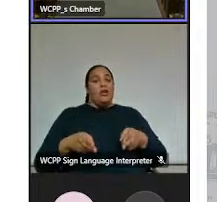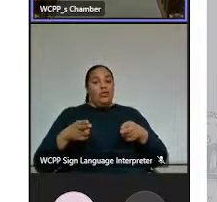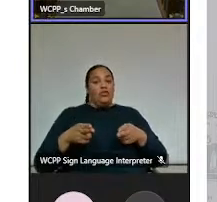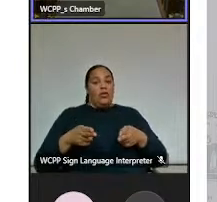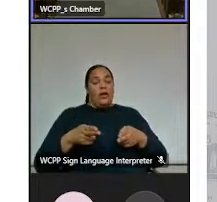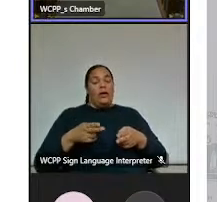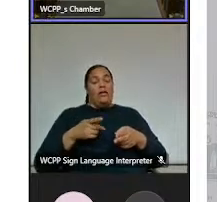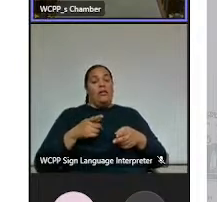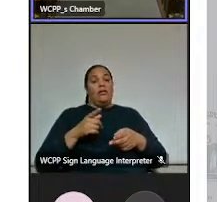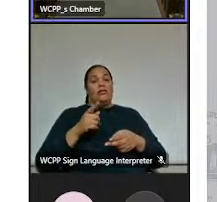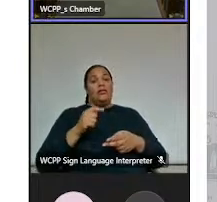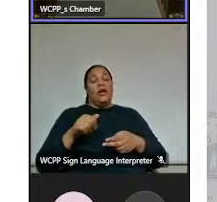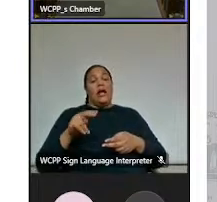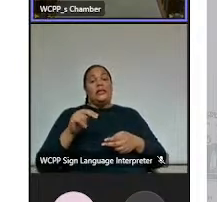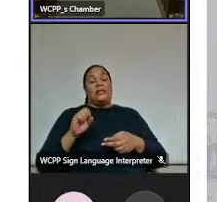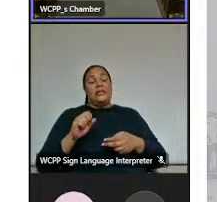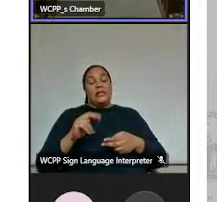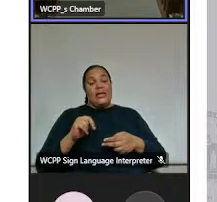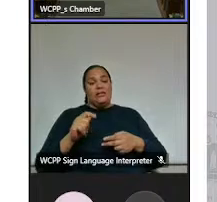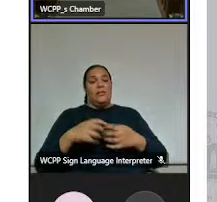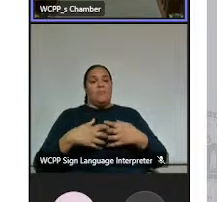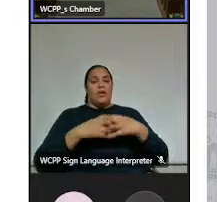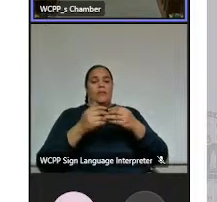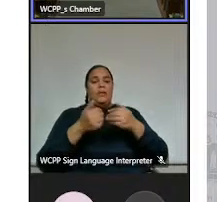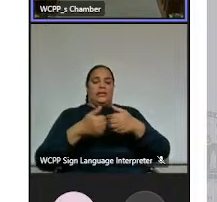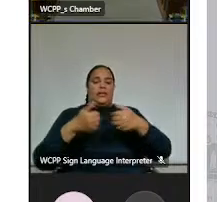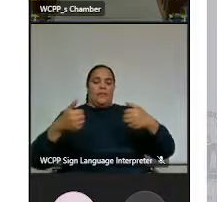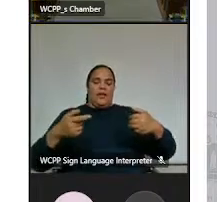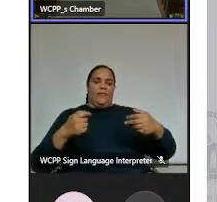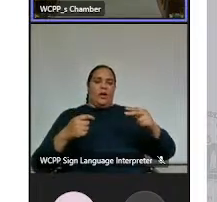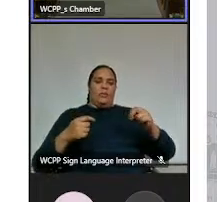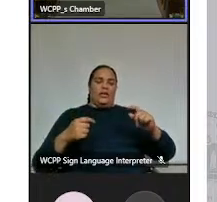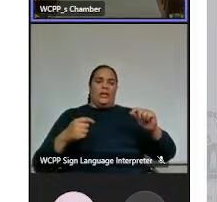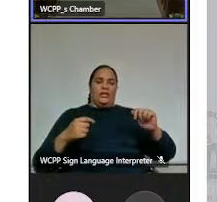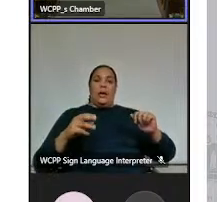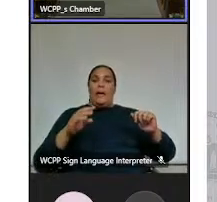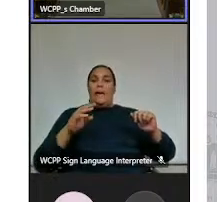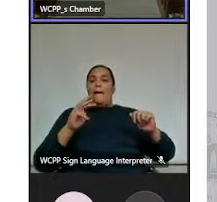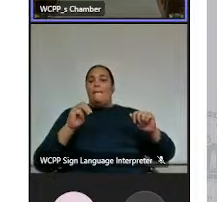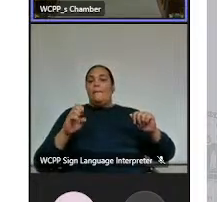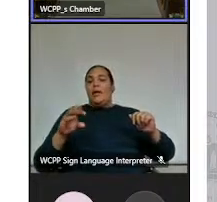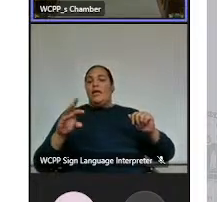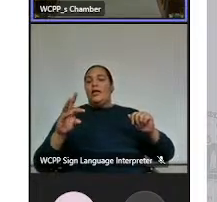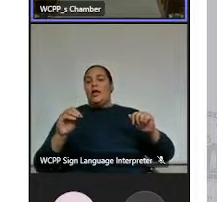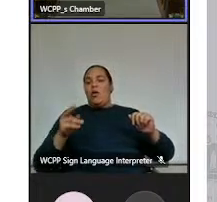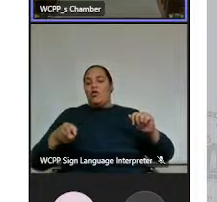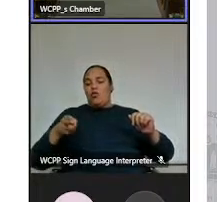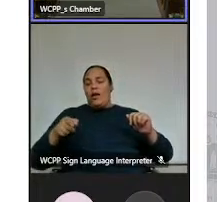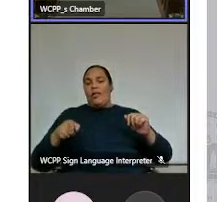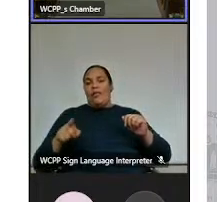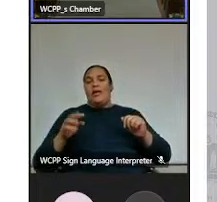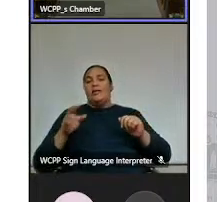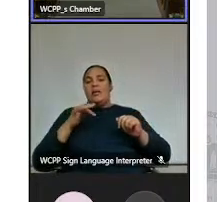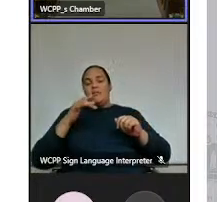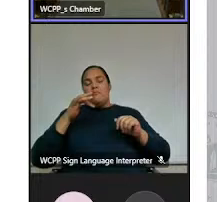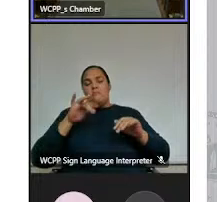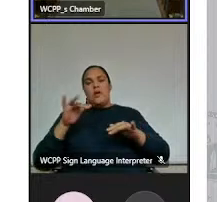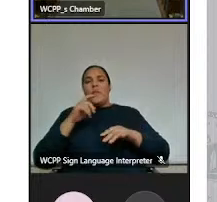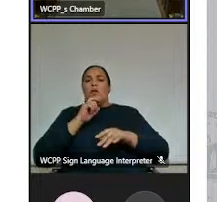also established separate from Transnet. The Metro Rail, of course, operated passenger rail system is owned by